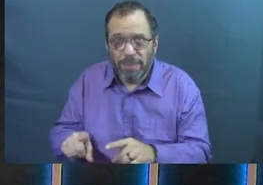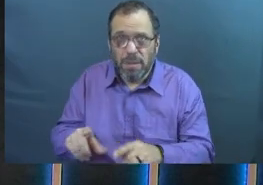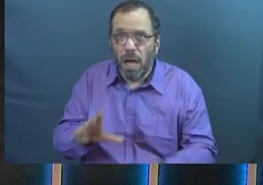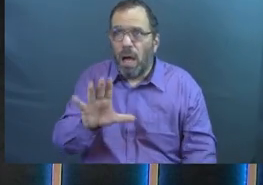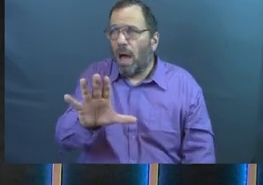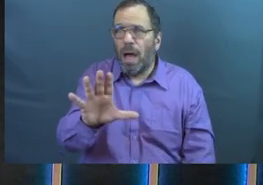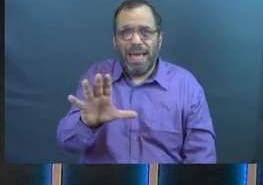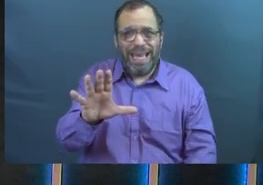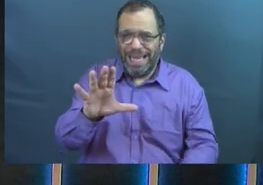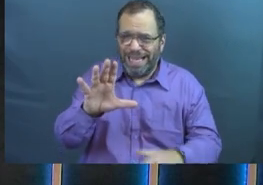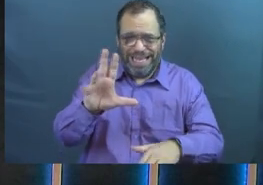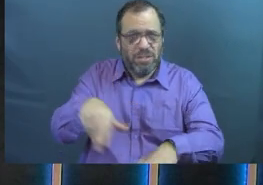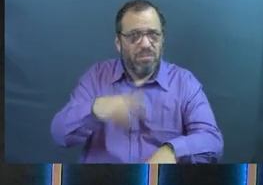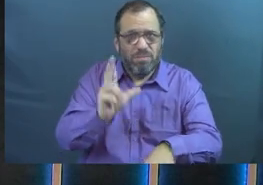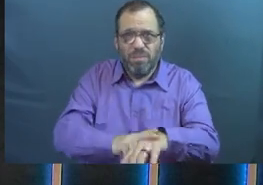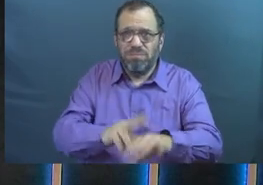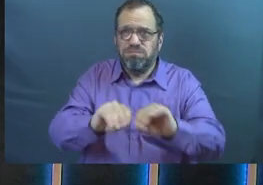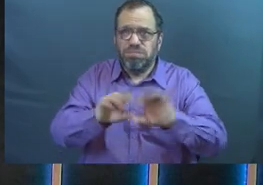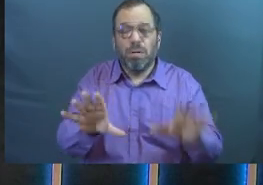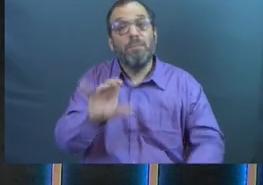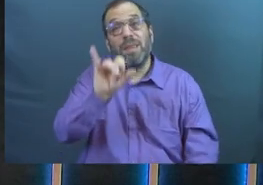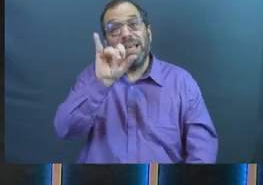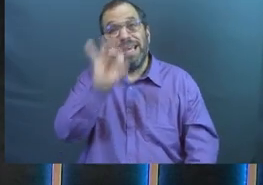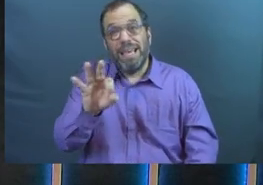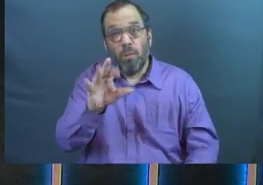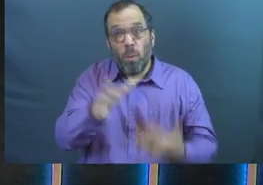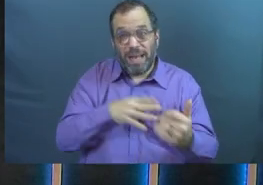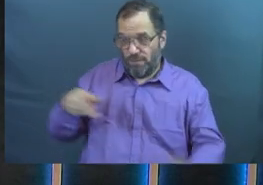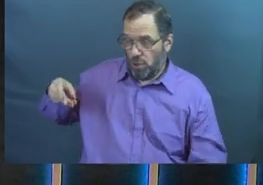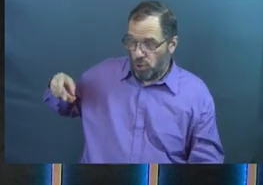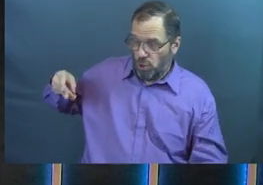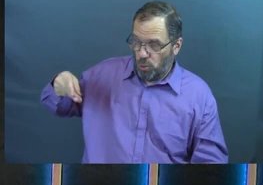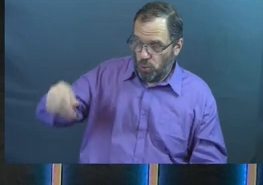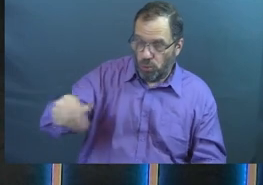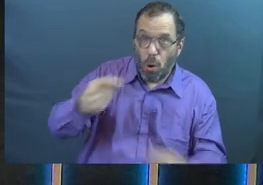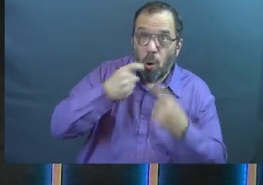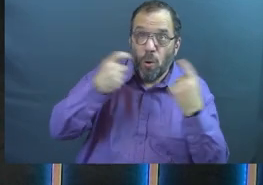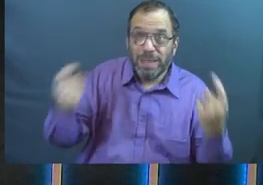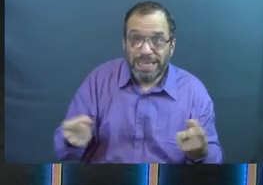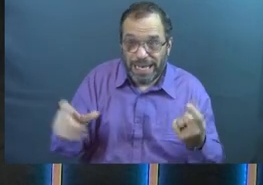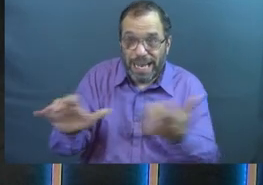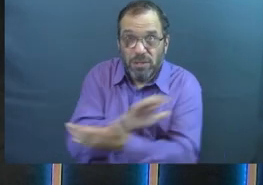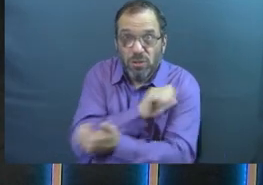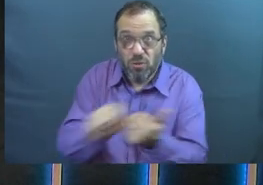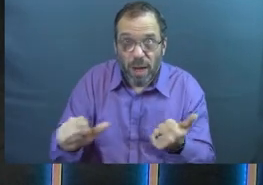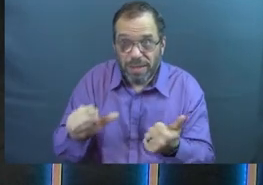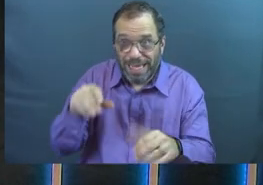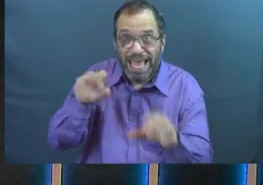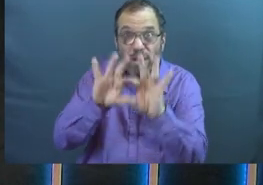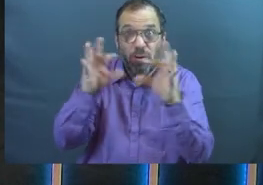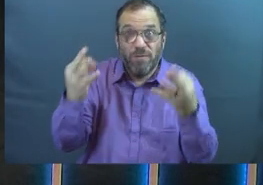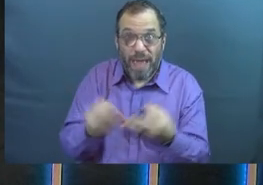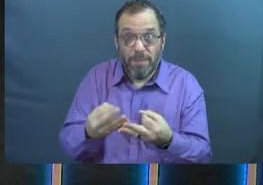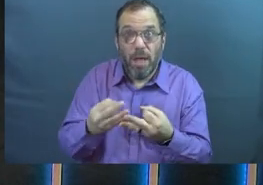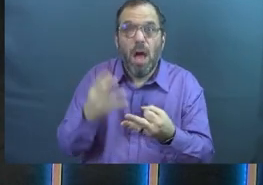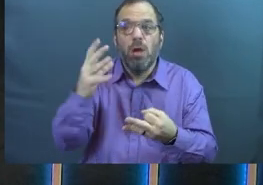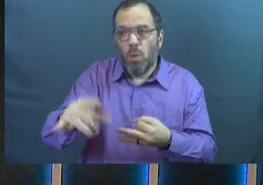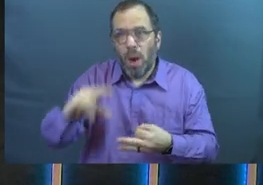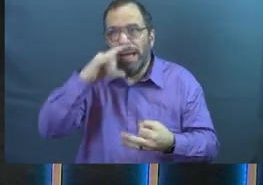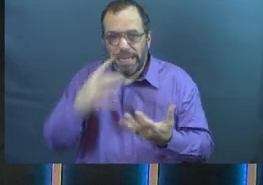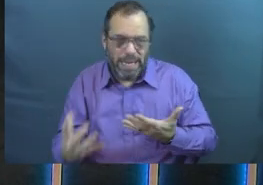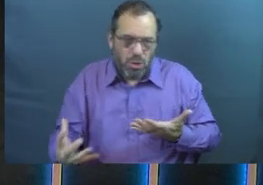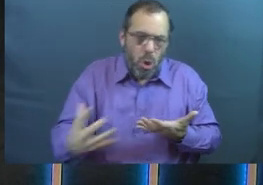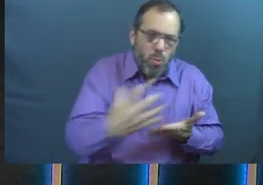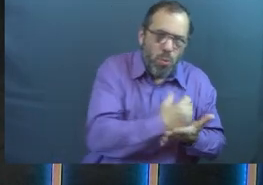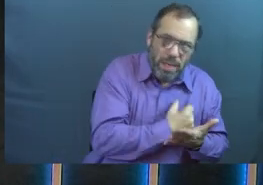It's very, very practical. If you sow sin and destruction into your family, your kids